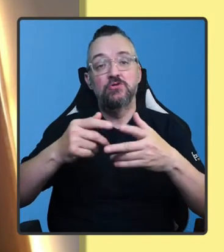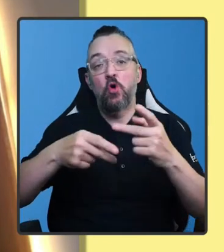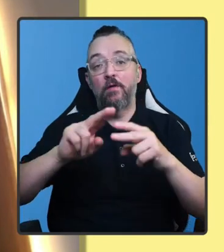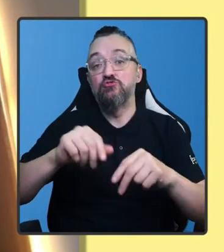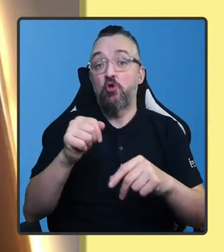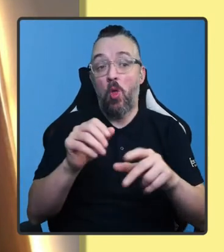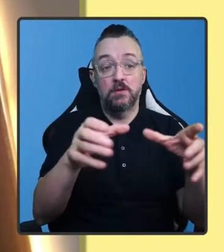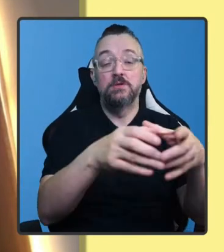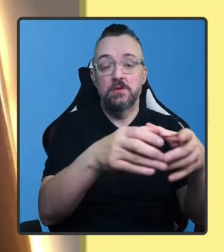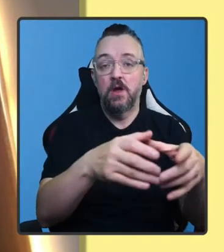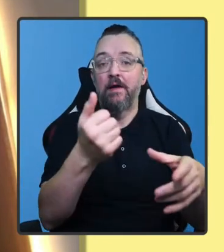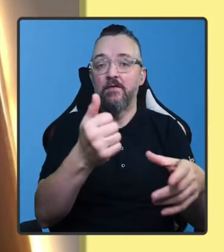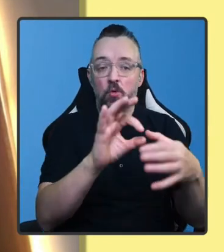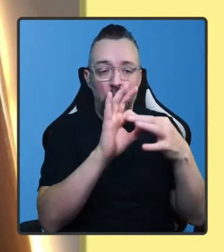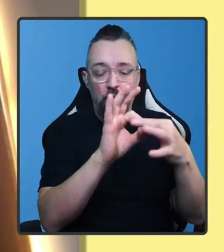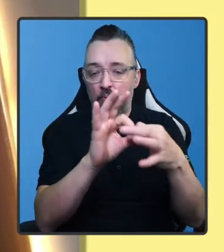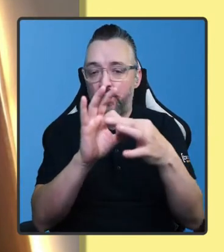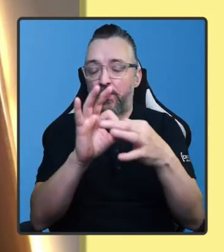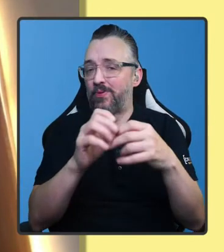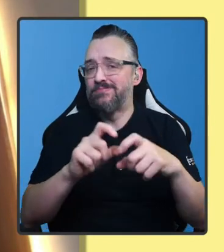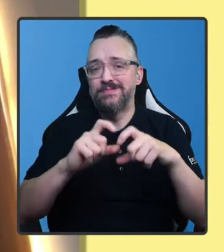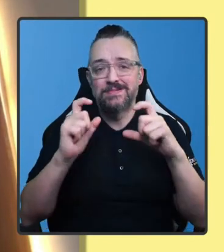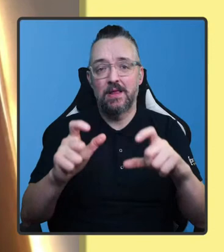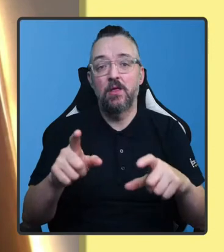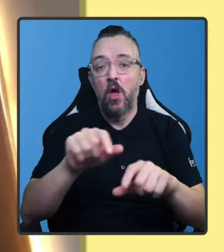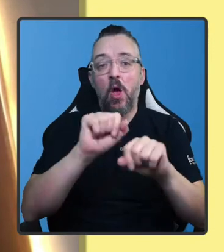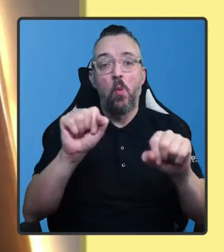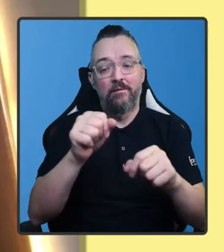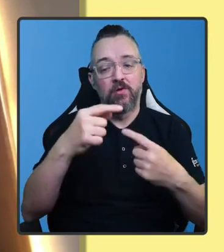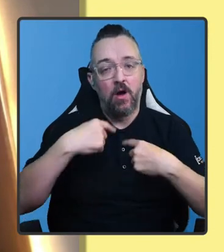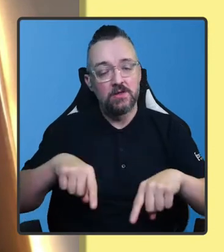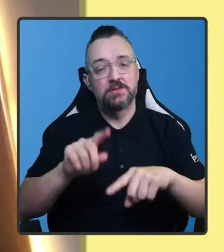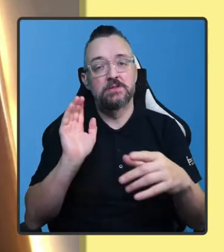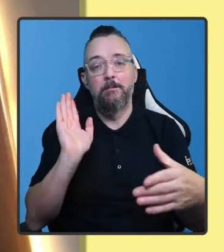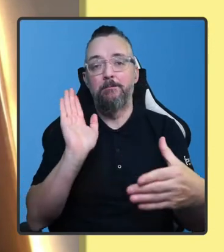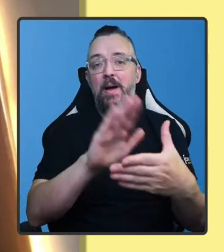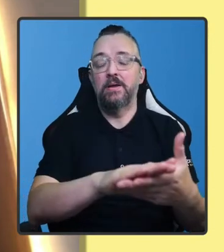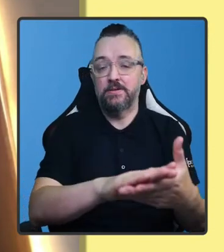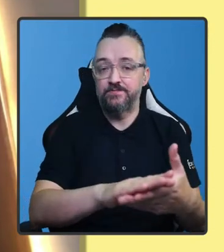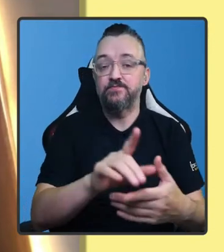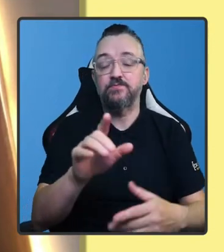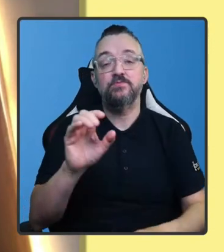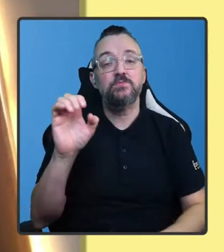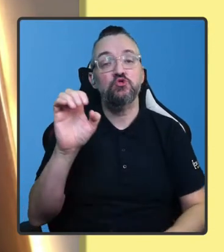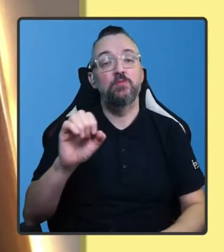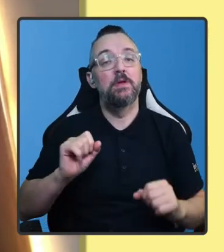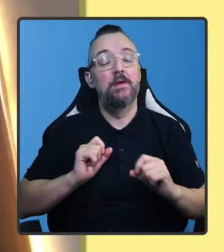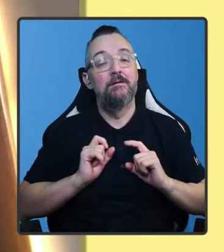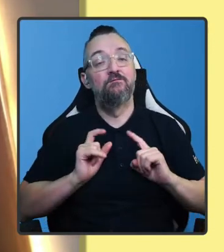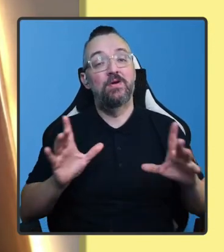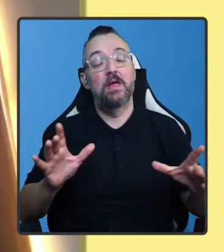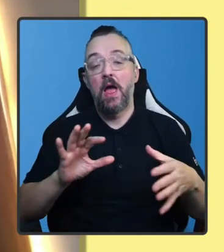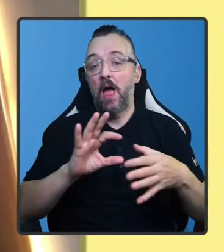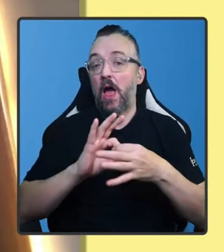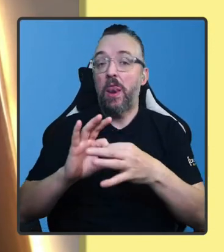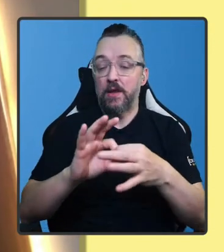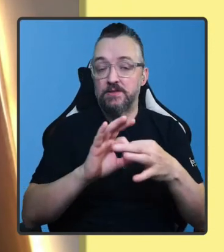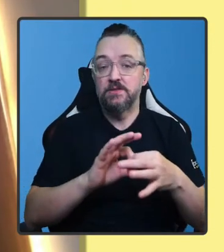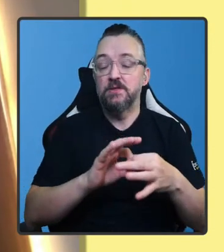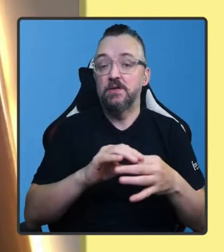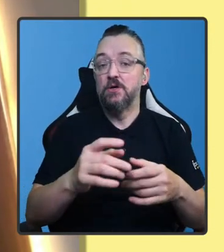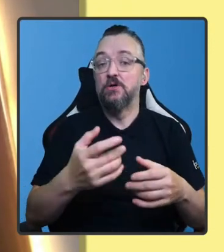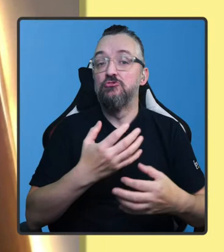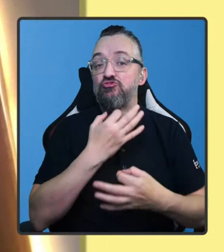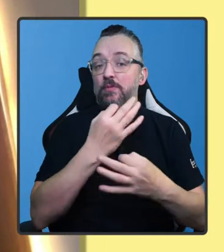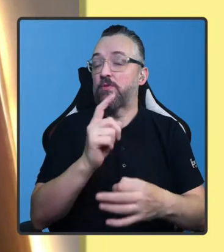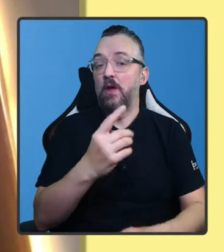maintain close links with us and await our return. The European Free Alliance now represent 49 political parties